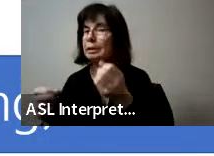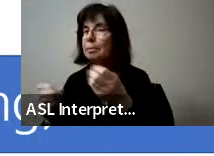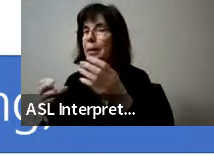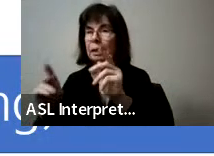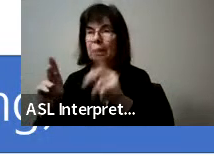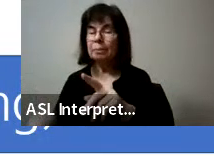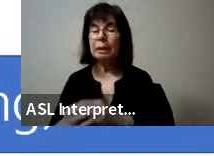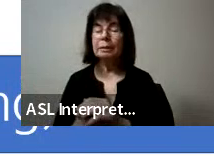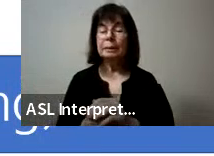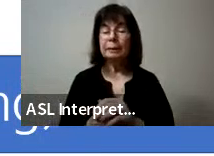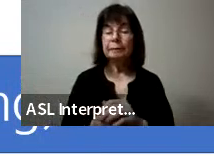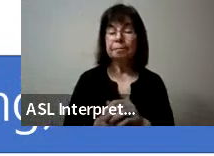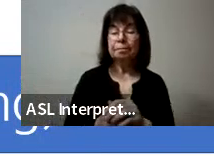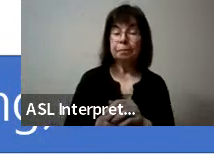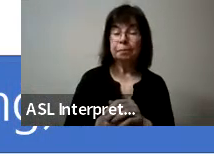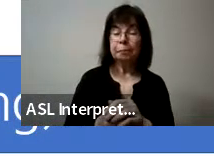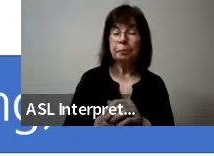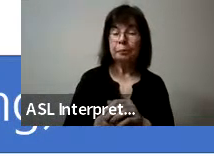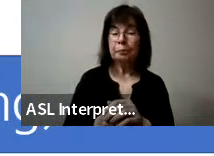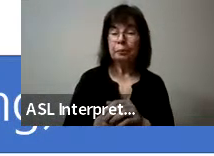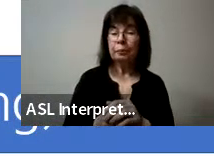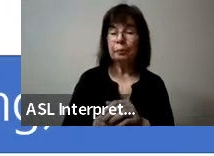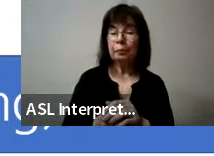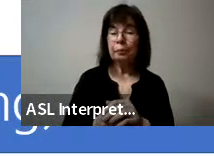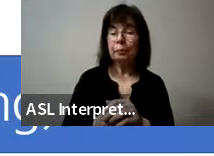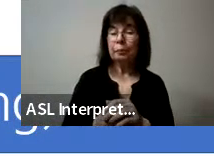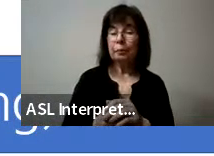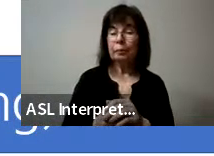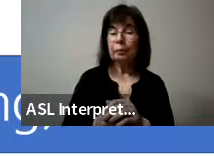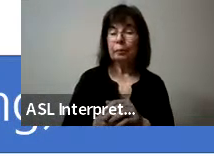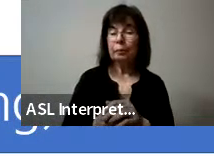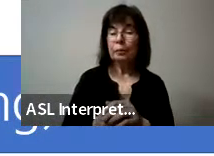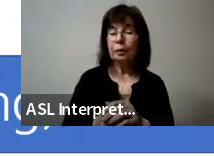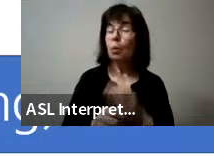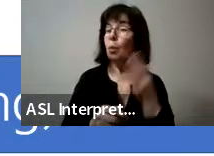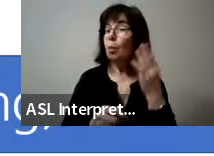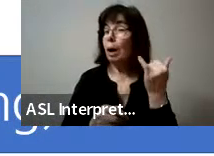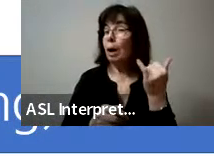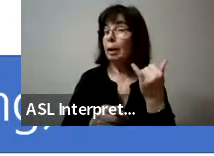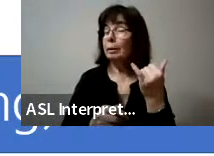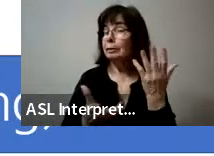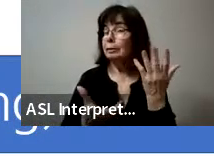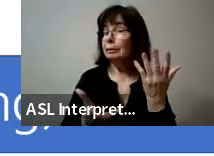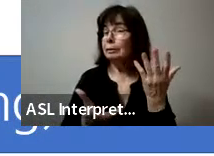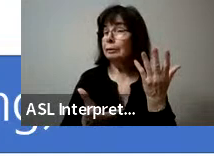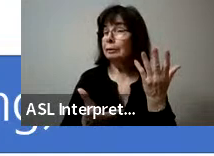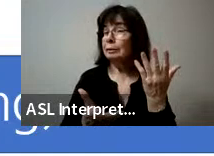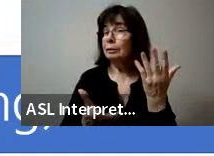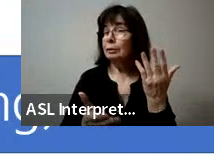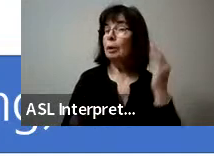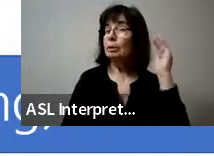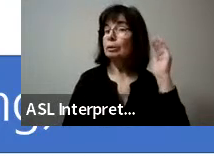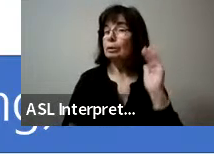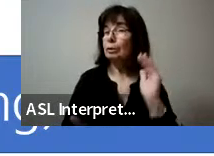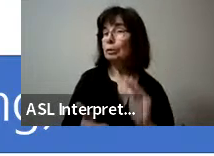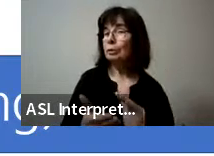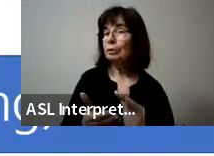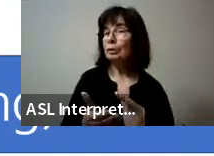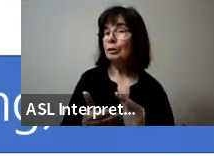the number of individuals who could potentially lose their